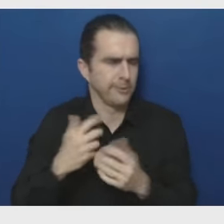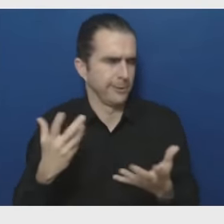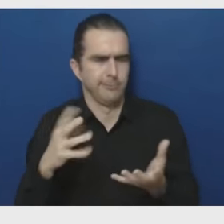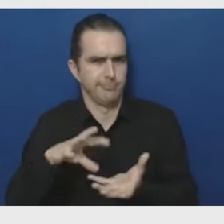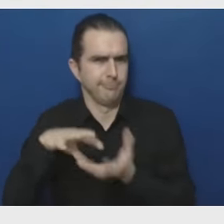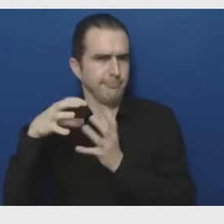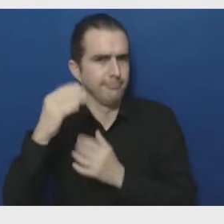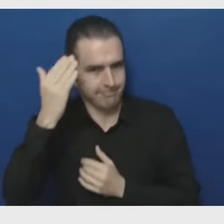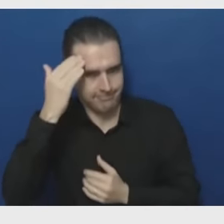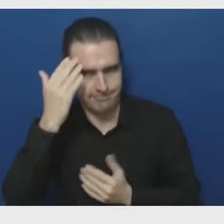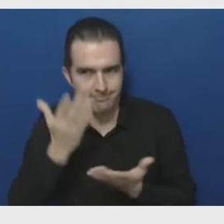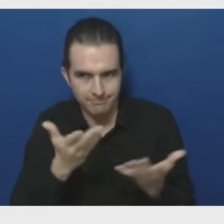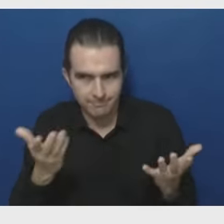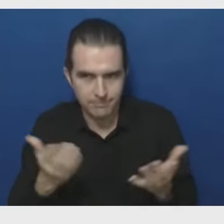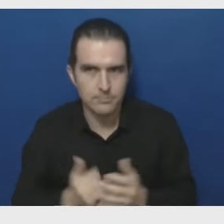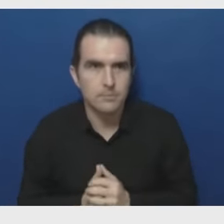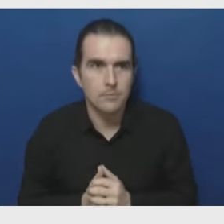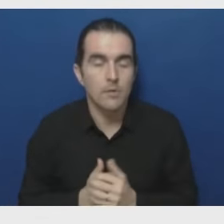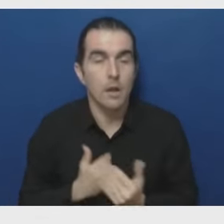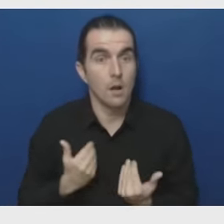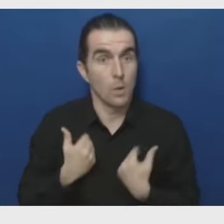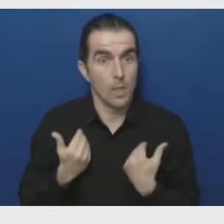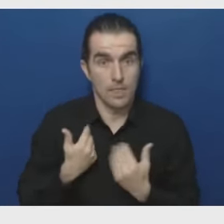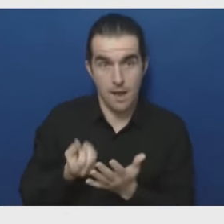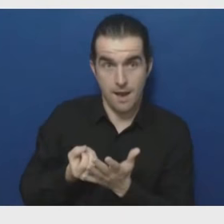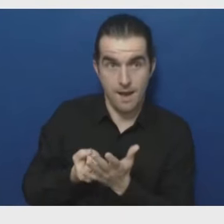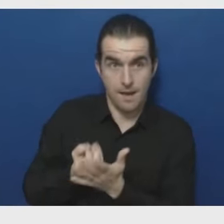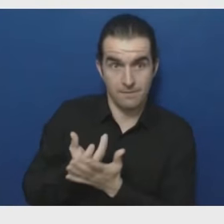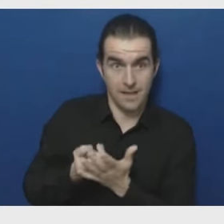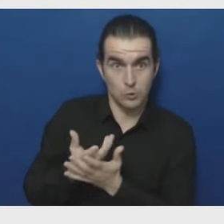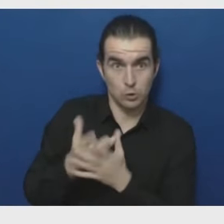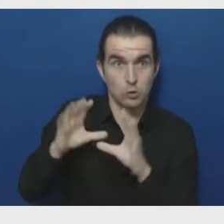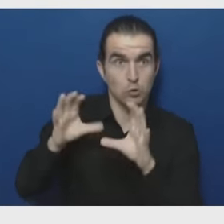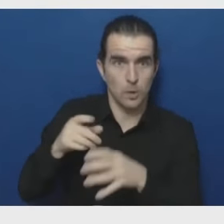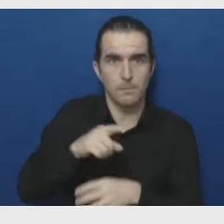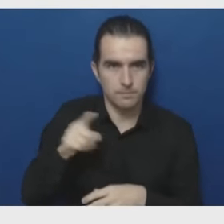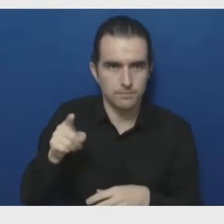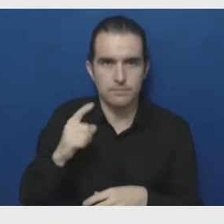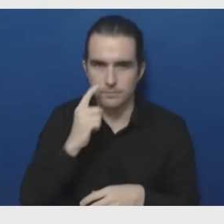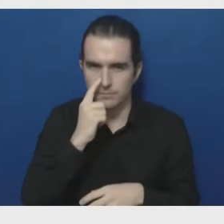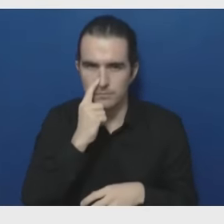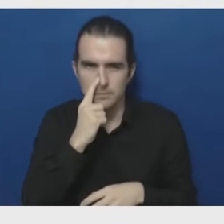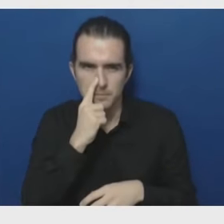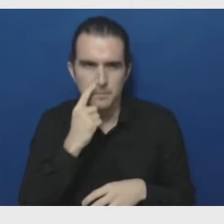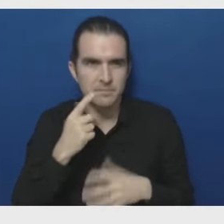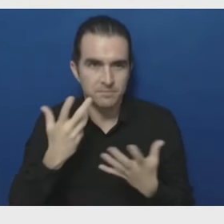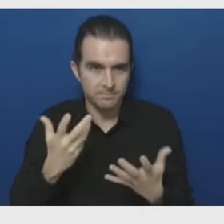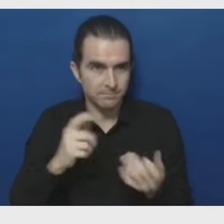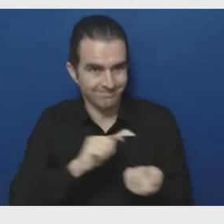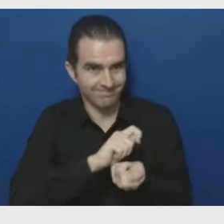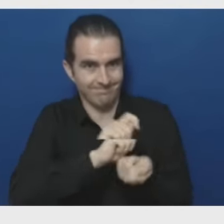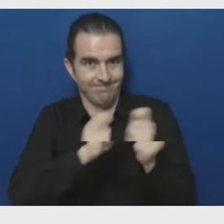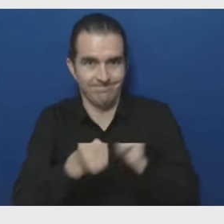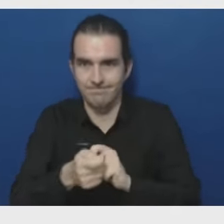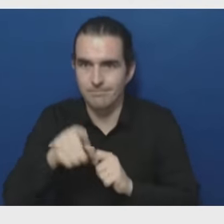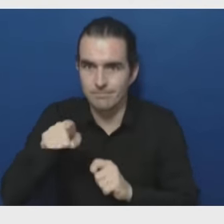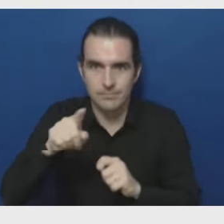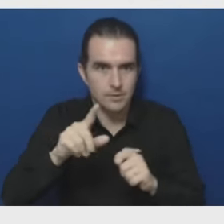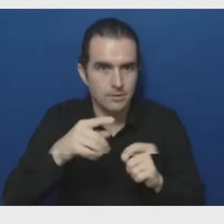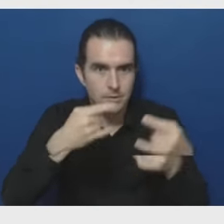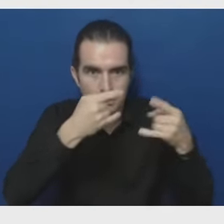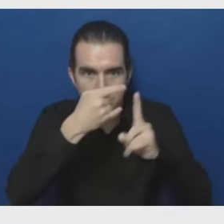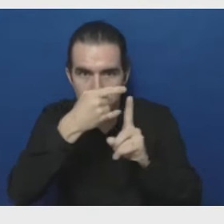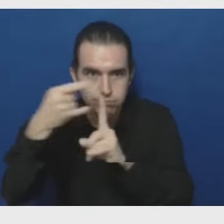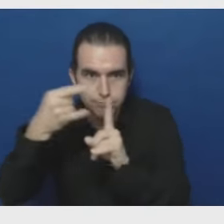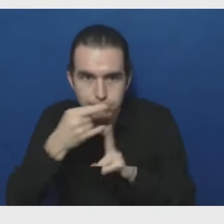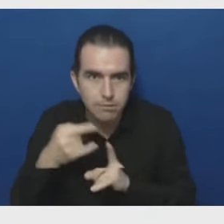ever really met vis-a-vis a screen. But also, I think, Nathan, I'd love to hear some more about intersectionality and the way that we